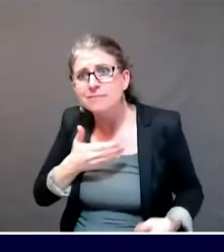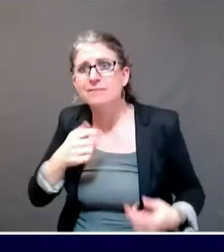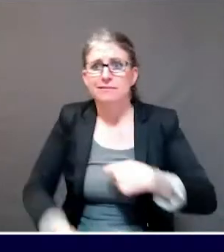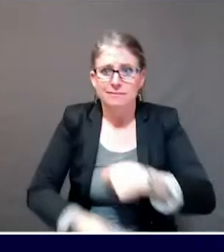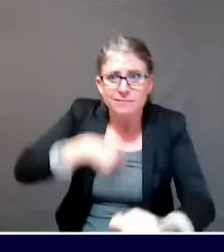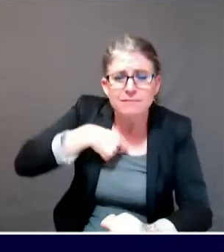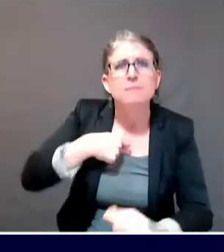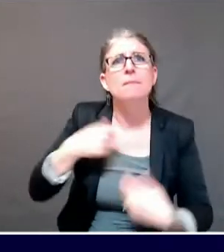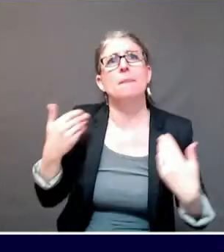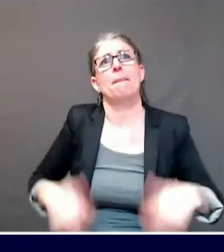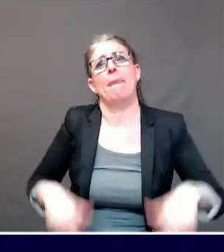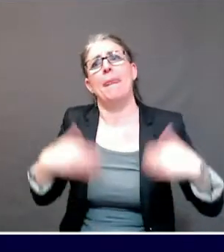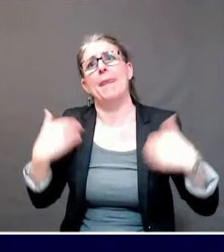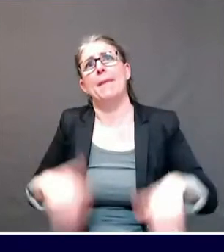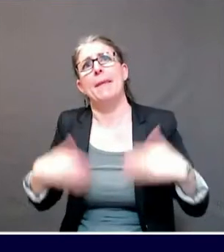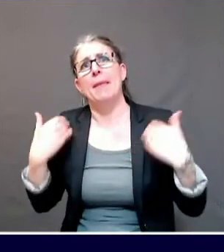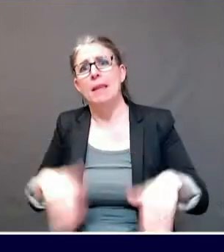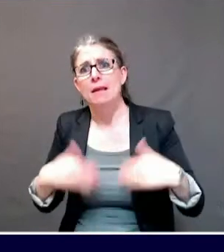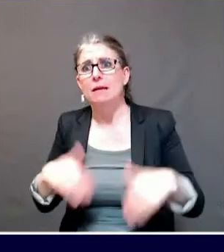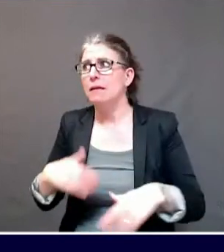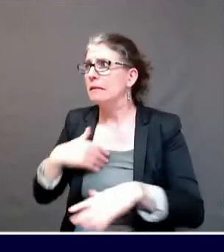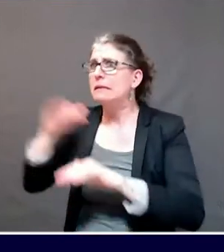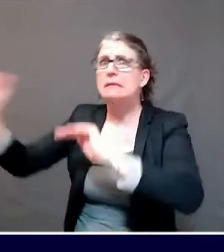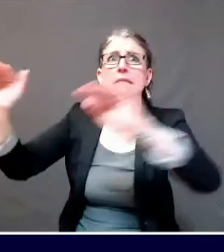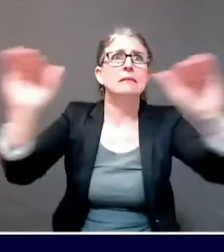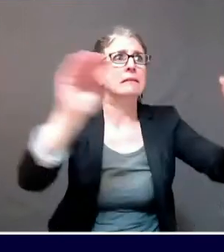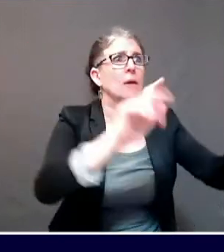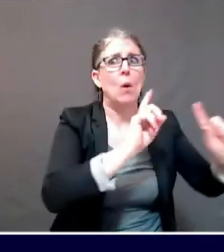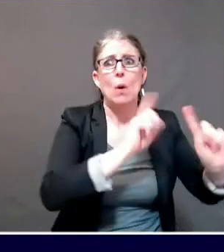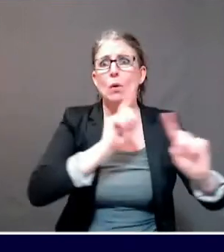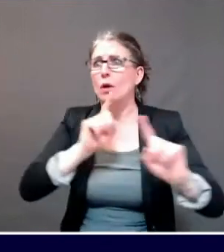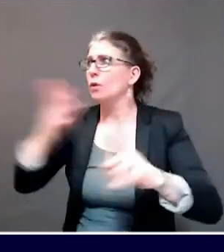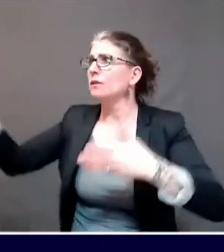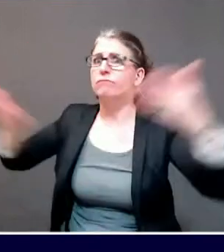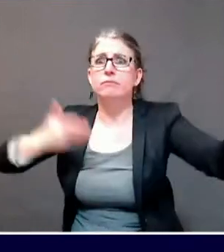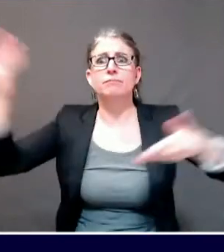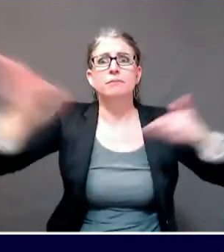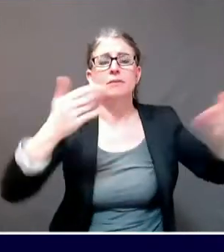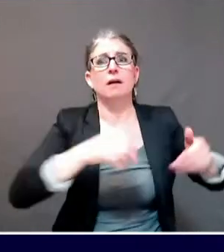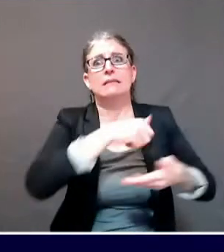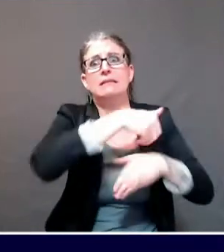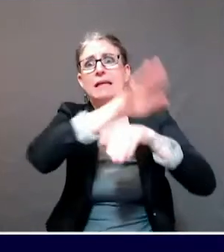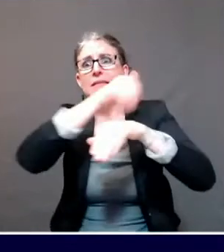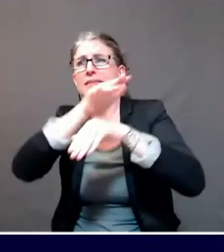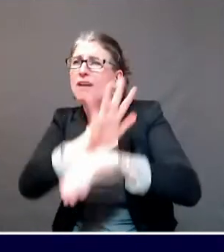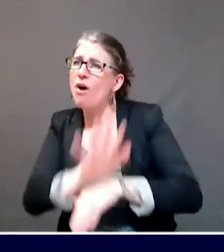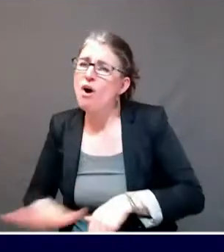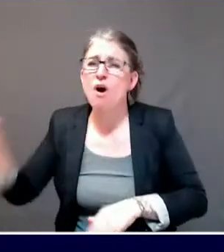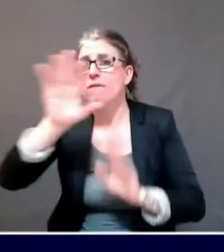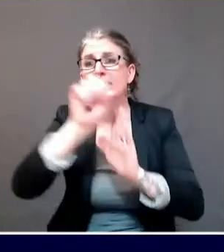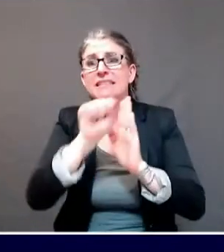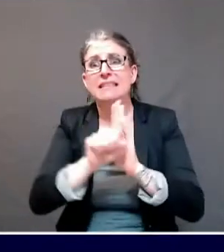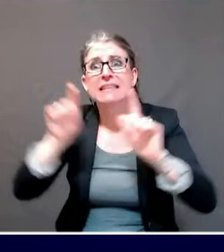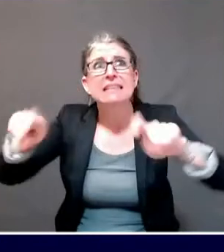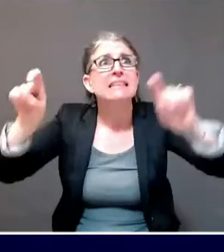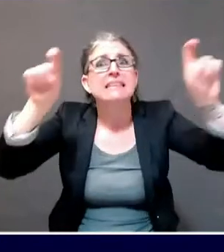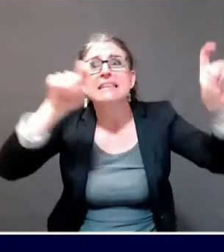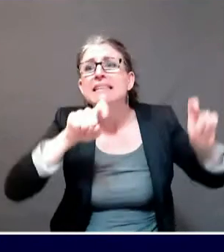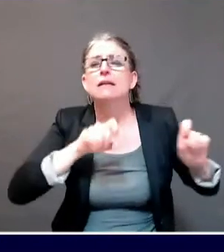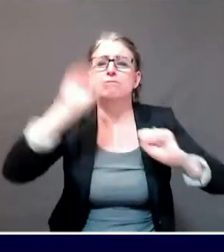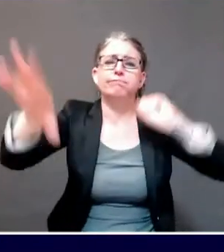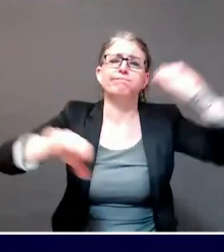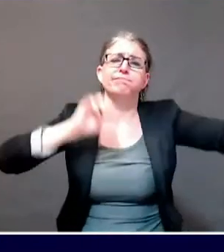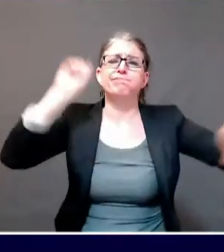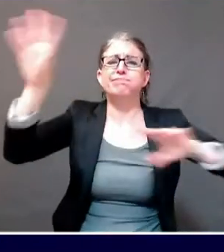testing materials and supplies to healthcare facilities across the state. As of last week, that